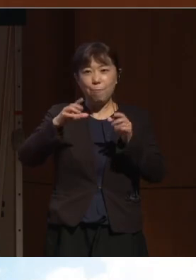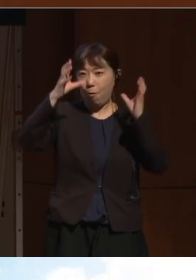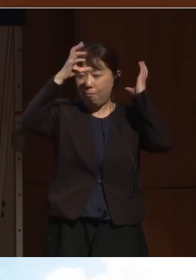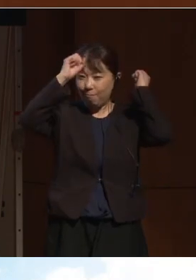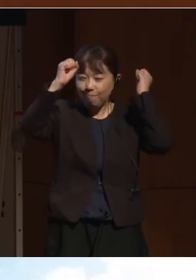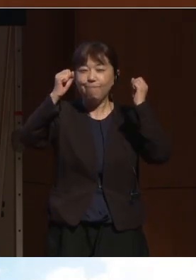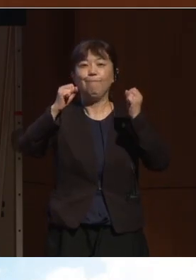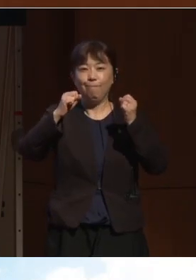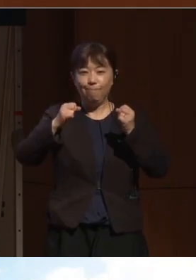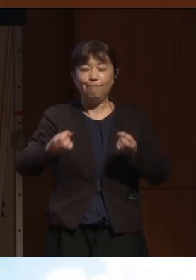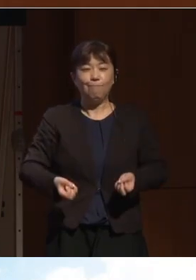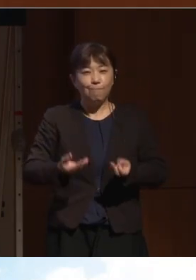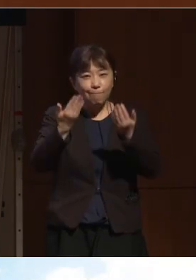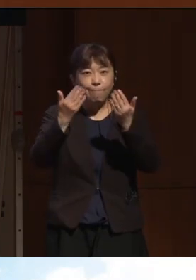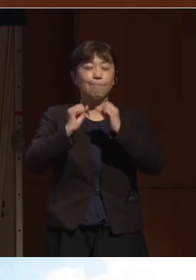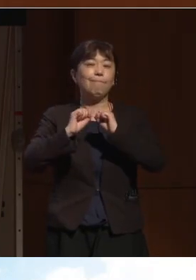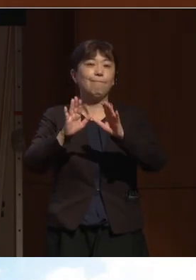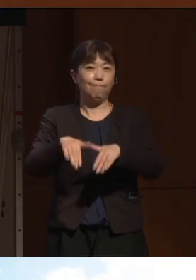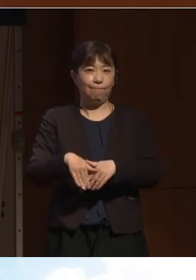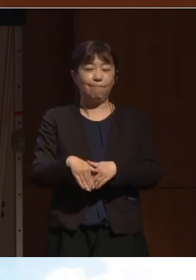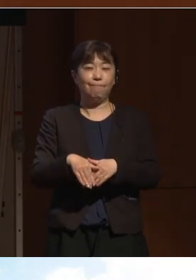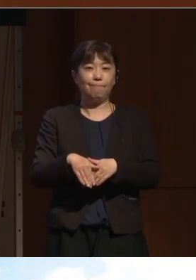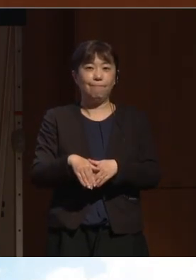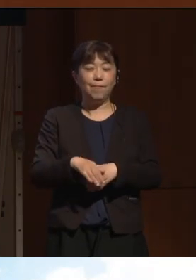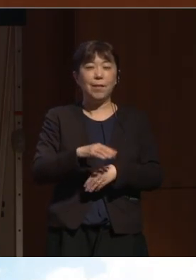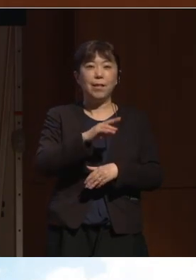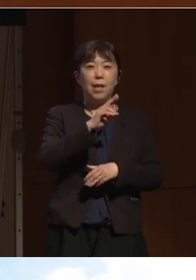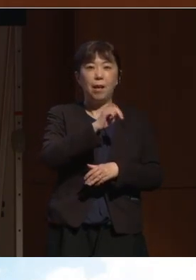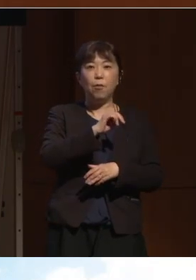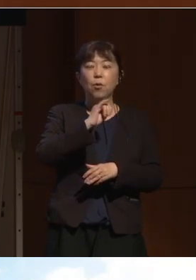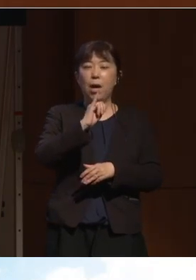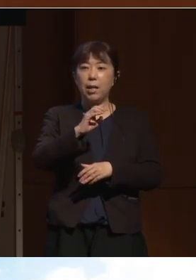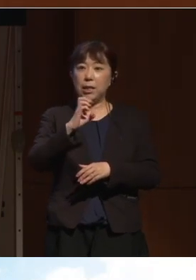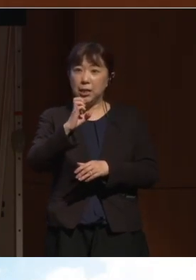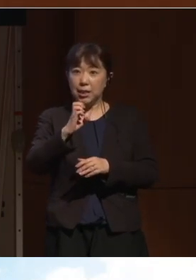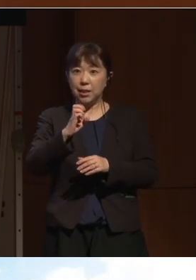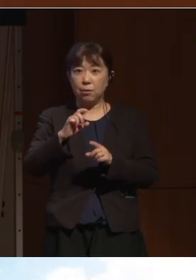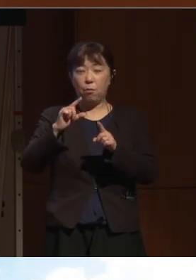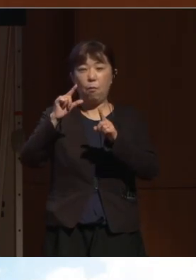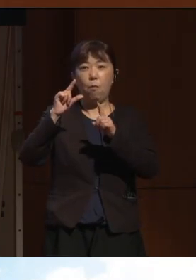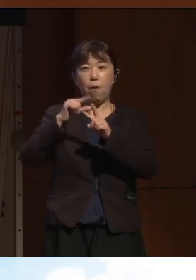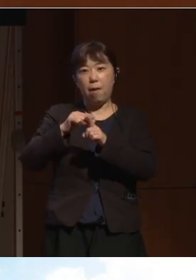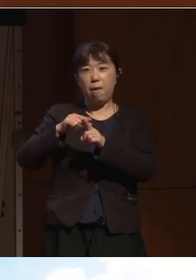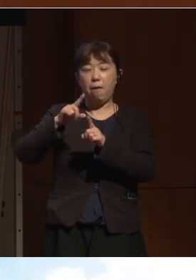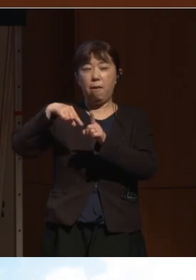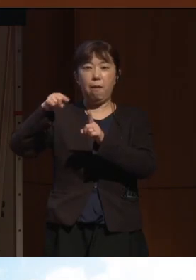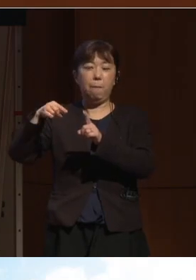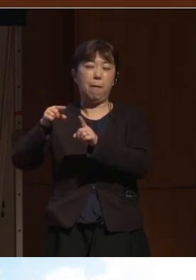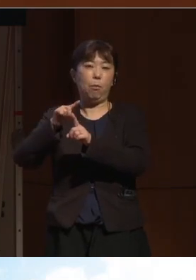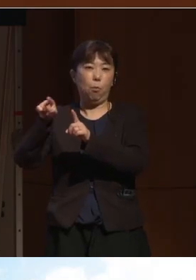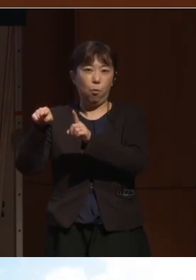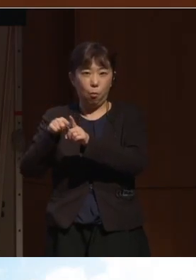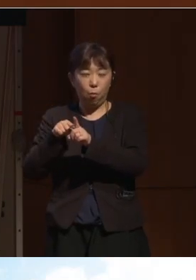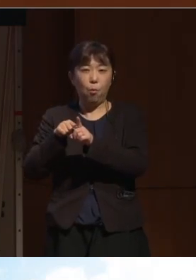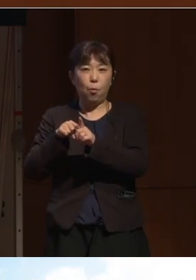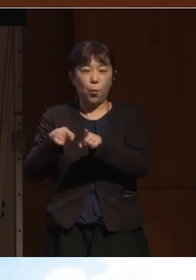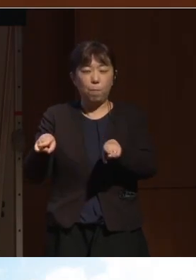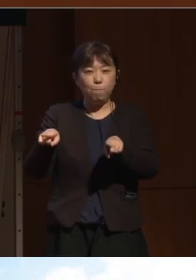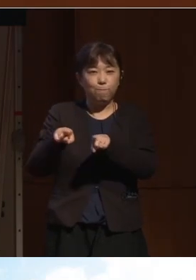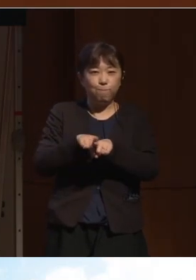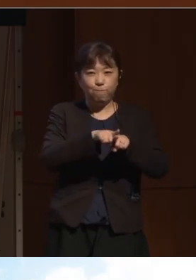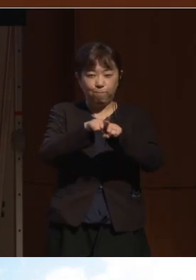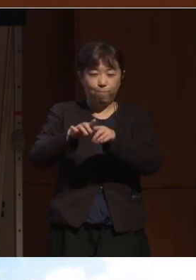been mentioned earlier on in one of the talks, signed a memorandum of cooperation in 2017, and that was renewed in